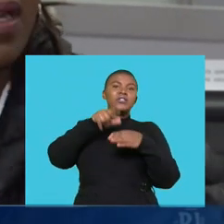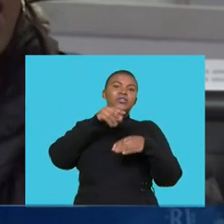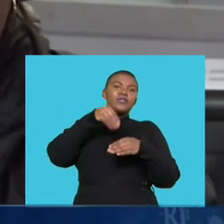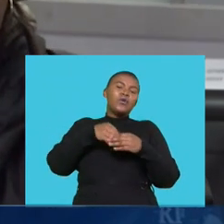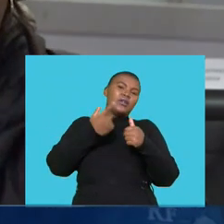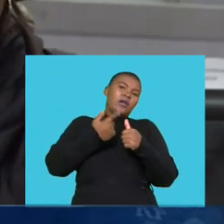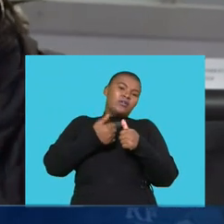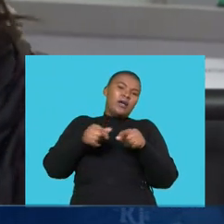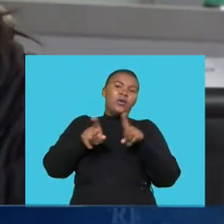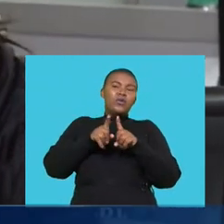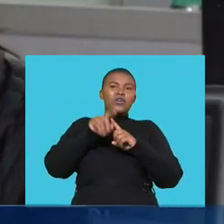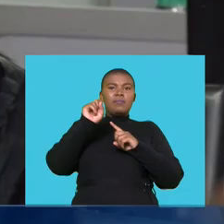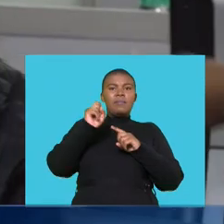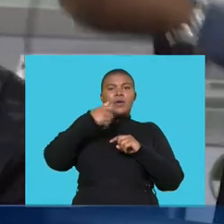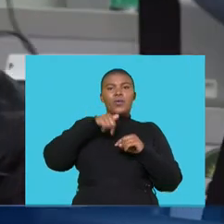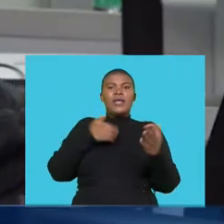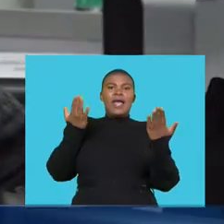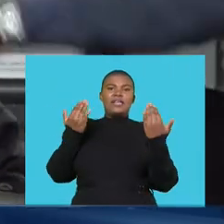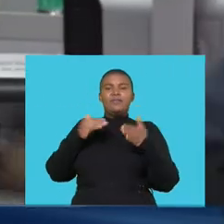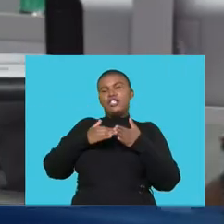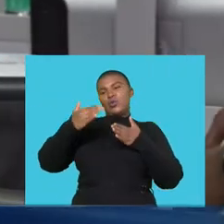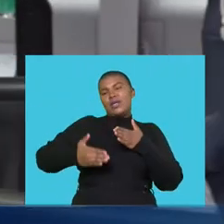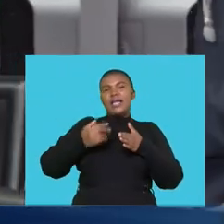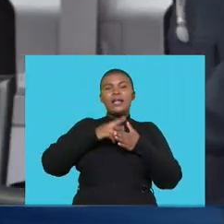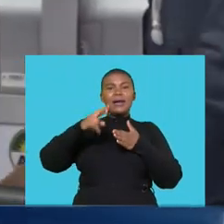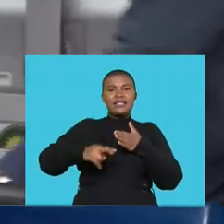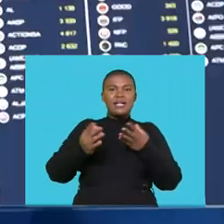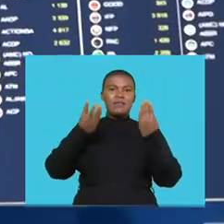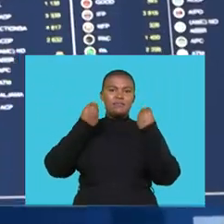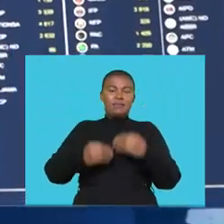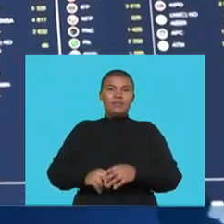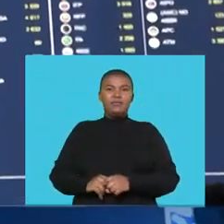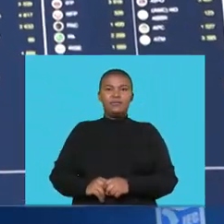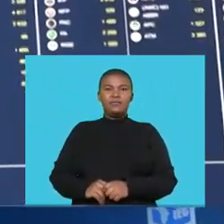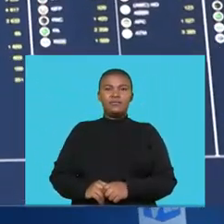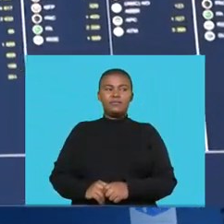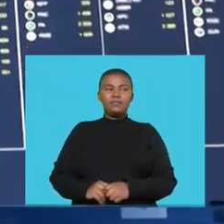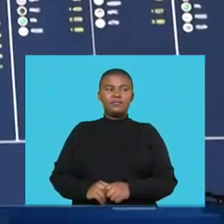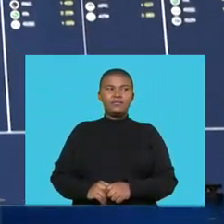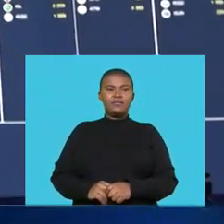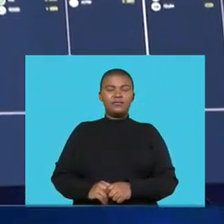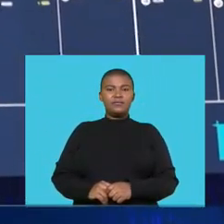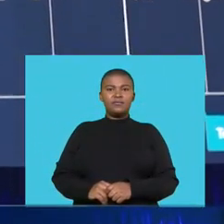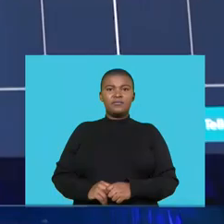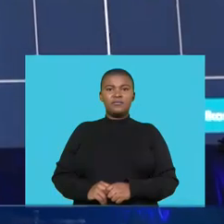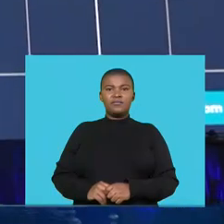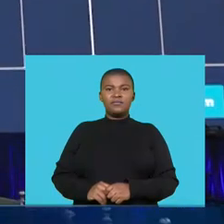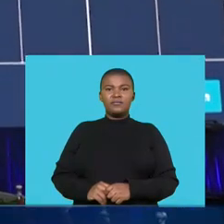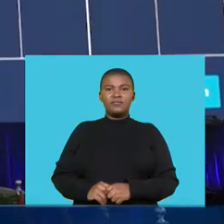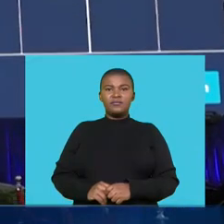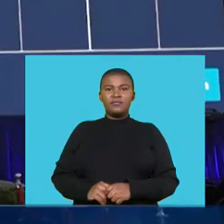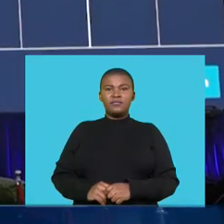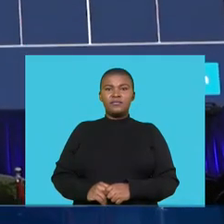KWAYA ISI PO MOKULI INDELEKE OKUBA ZIPENGE ZWINGE MPELA VIKI KUINDA BAZA SWETO TV NDIGUNO MZABALA